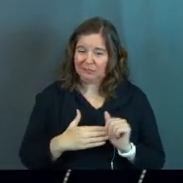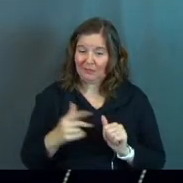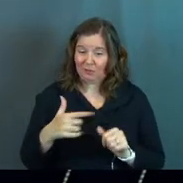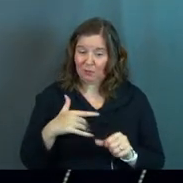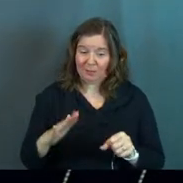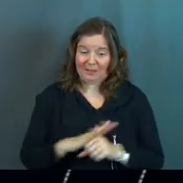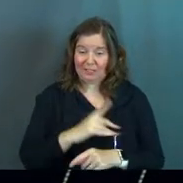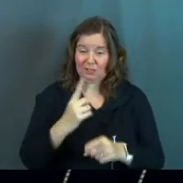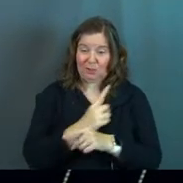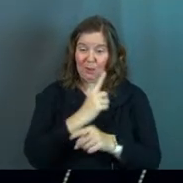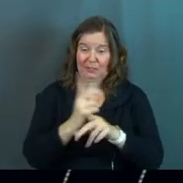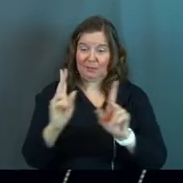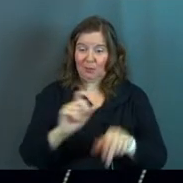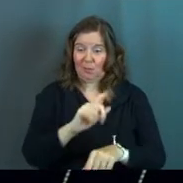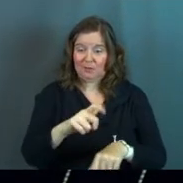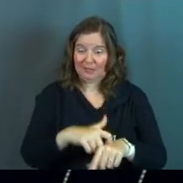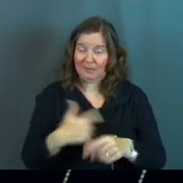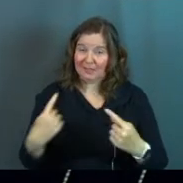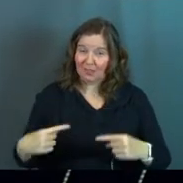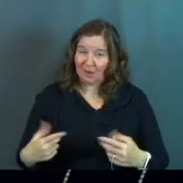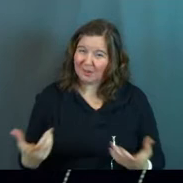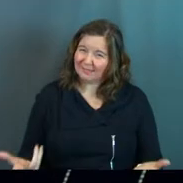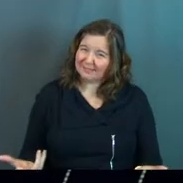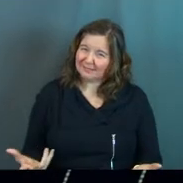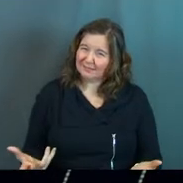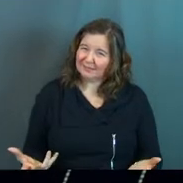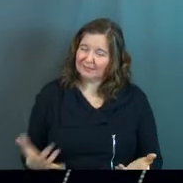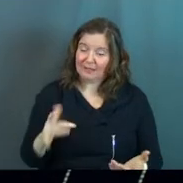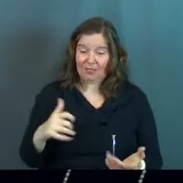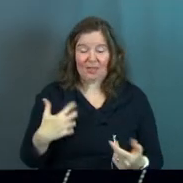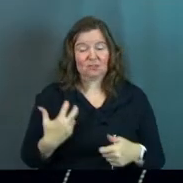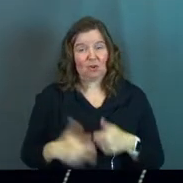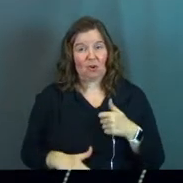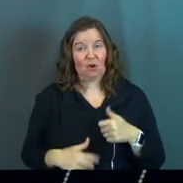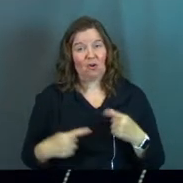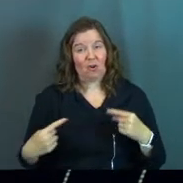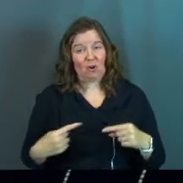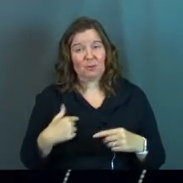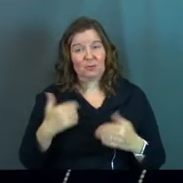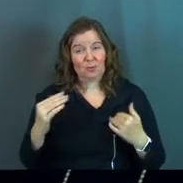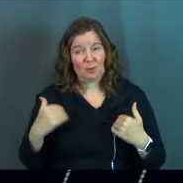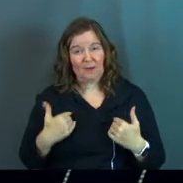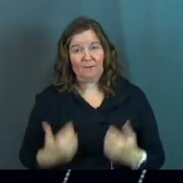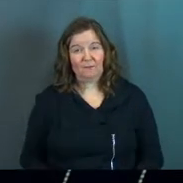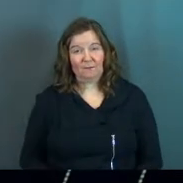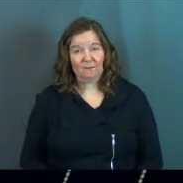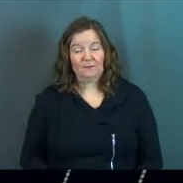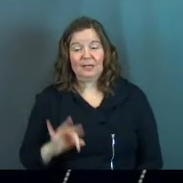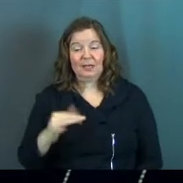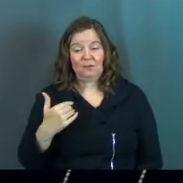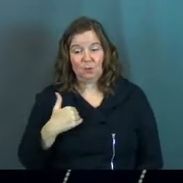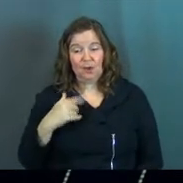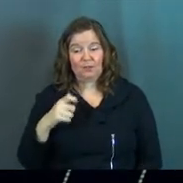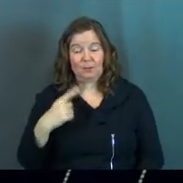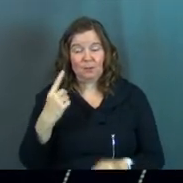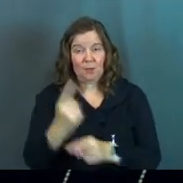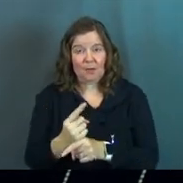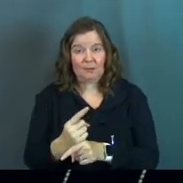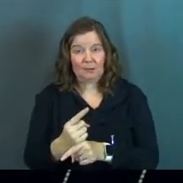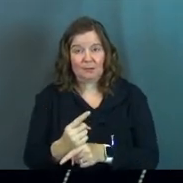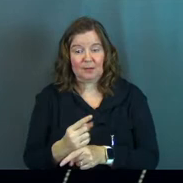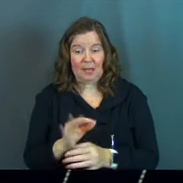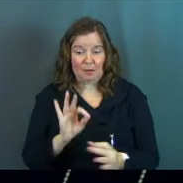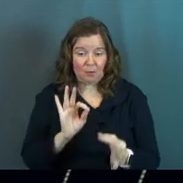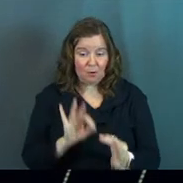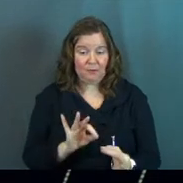be a completely righteous person in this argument? Because that's a hard argument to have. If you gotta be right